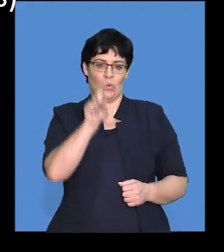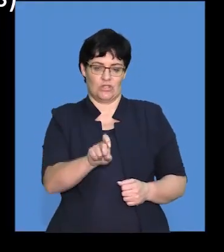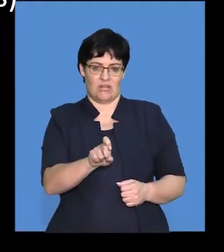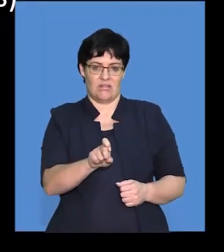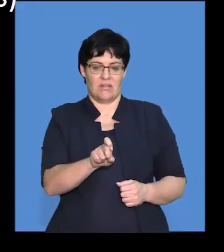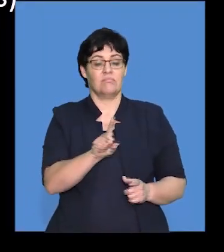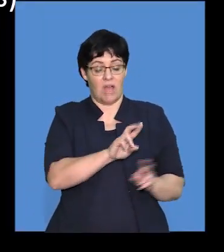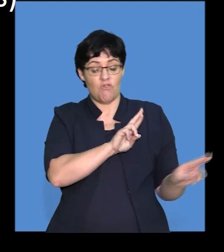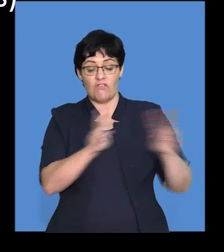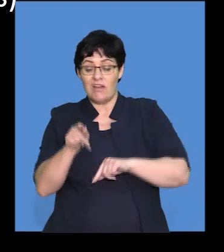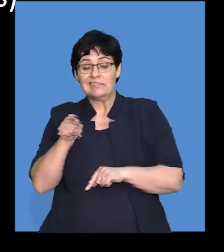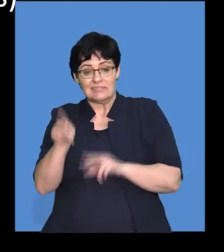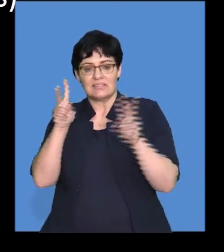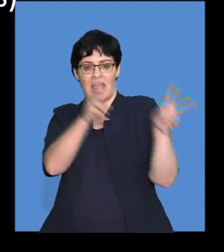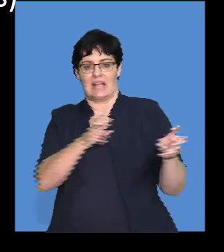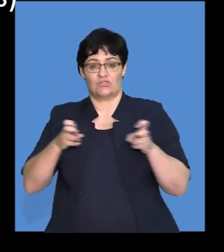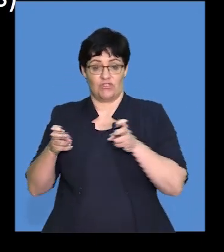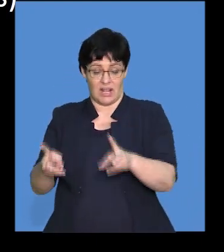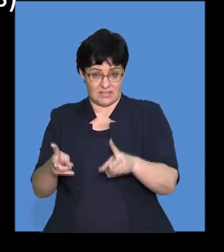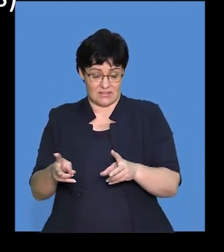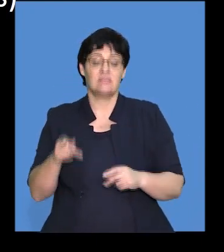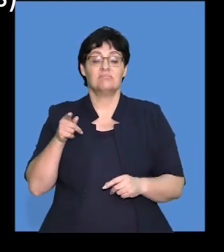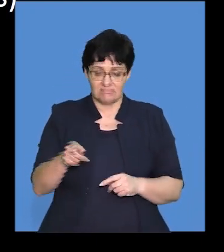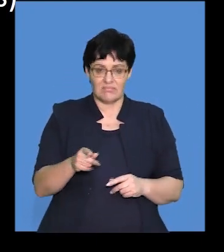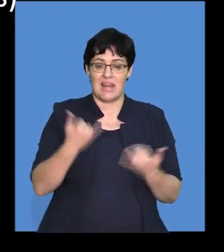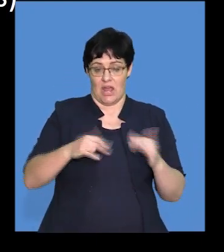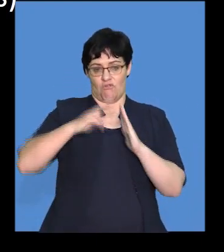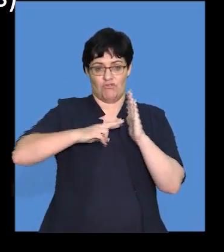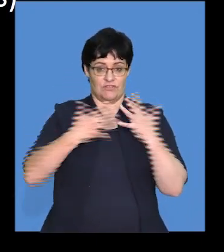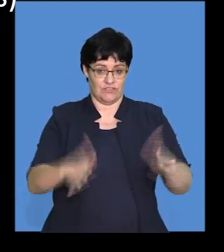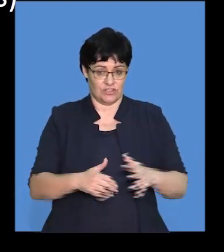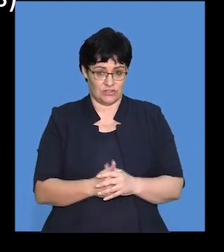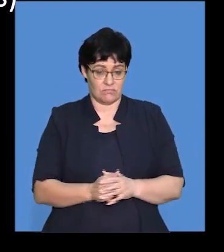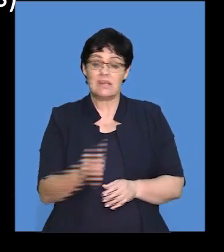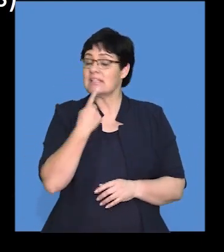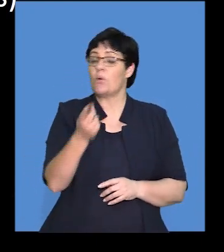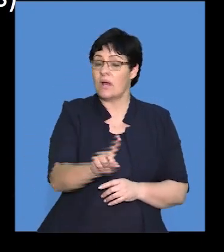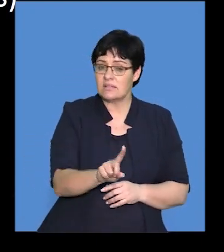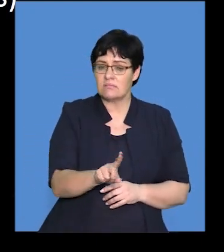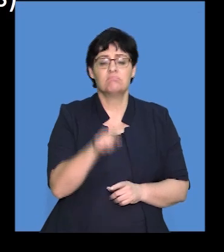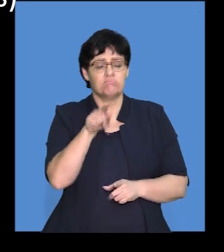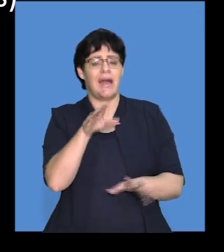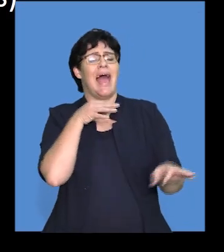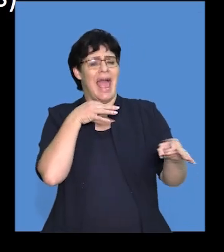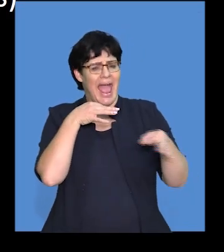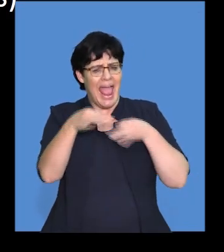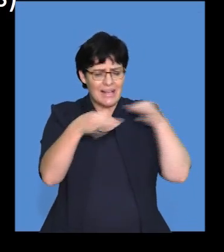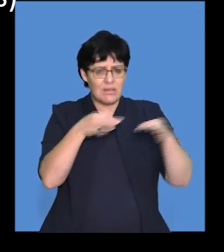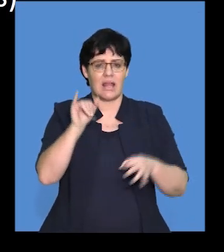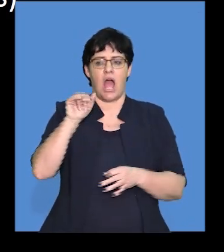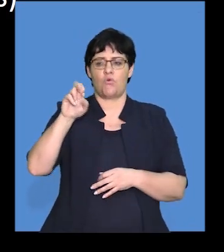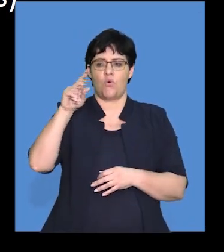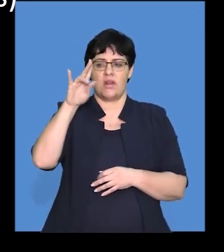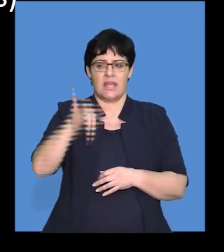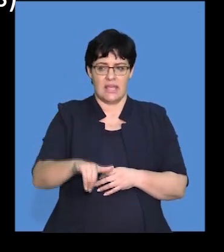with reference to the extract that we have just read. It says, explain the irony